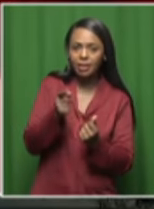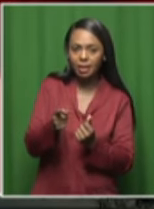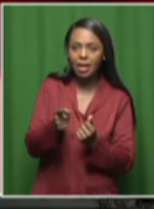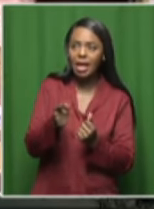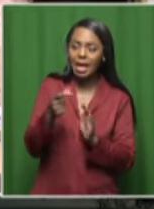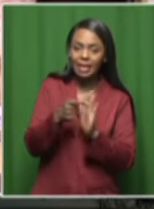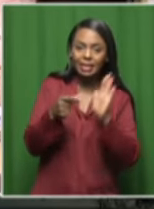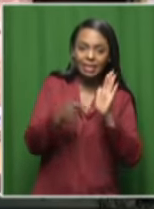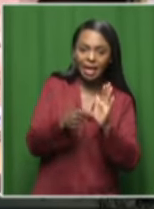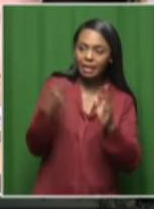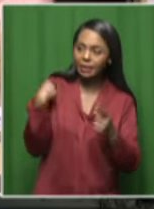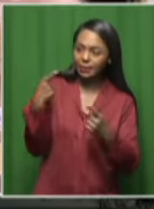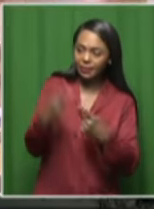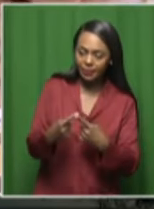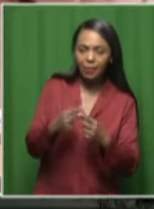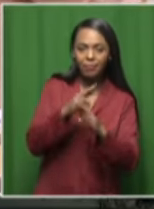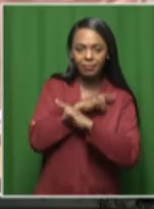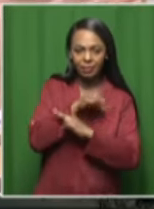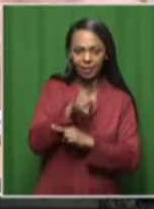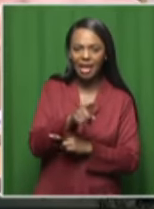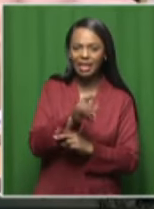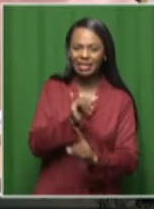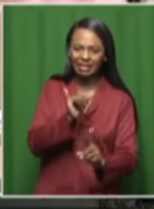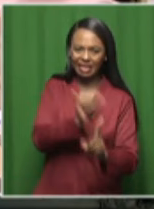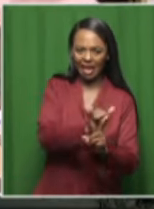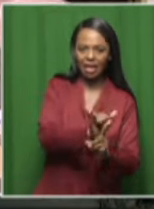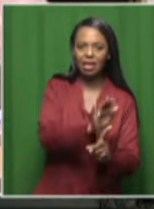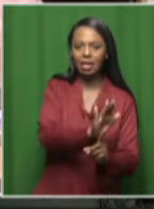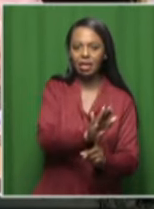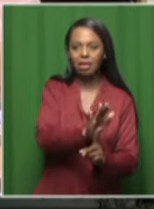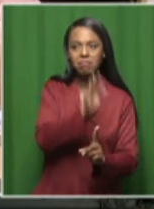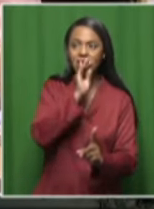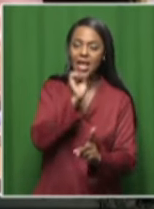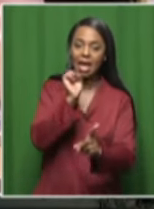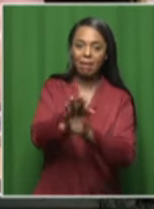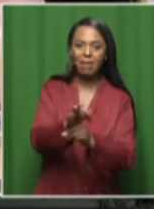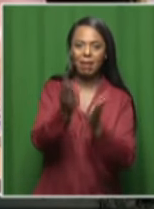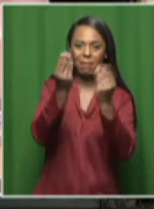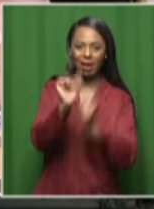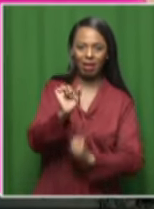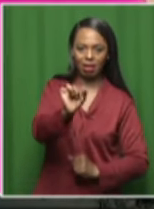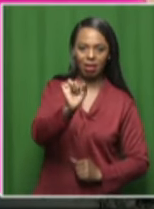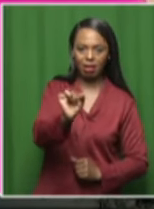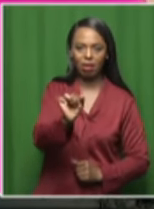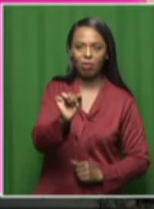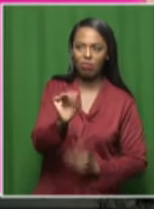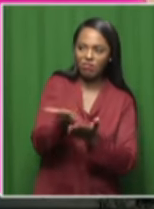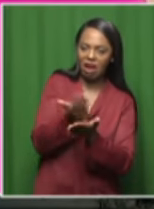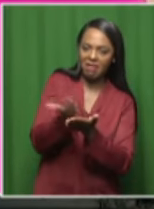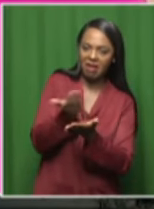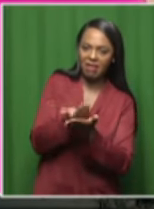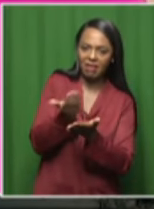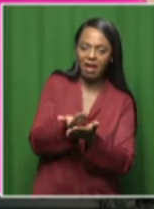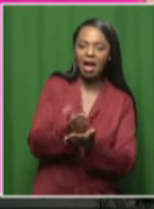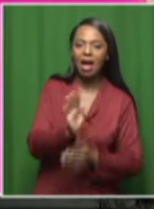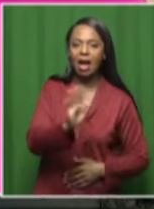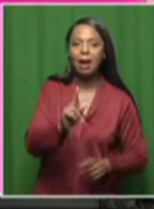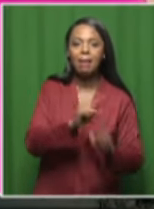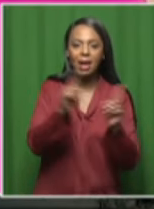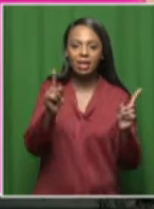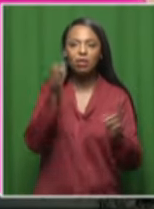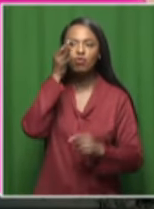not in either of these two pots. It stays where it is. So it doesn't affect the money you've already saved, it only affects the